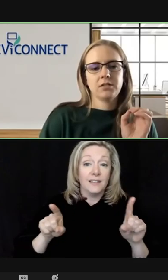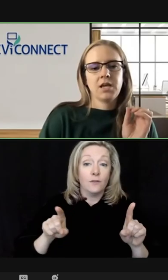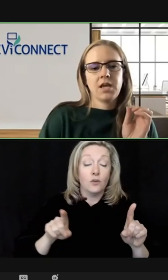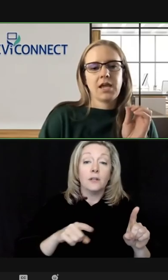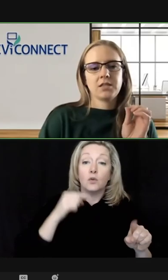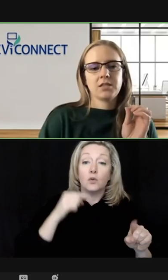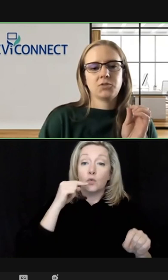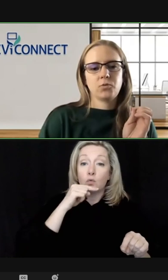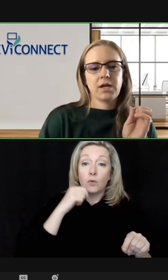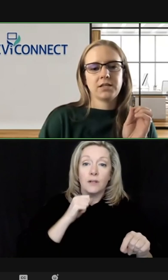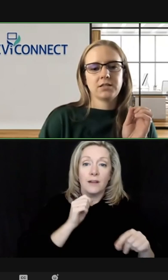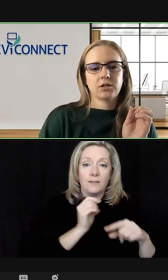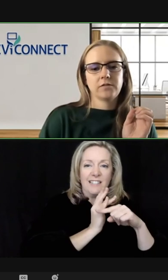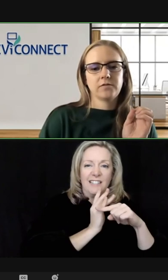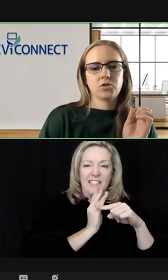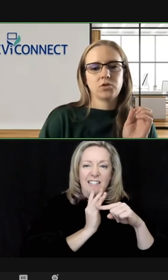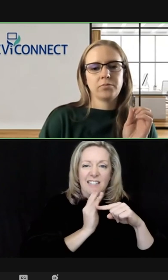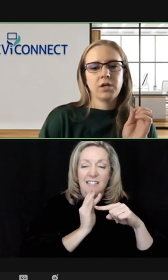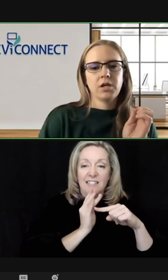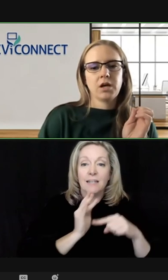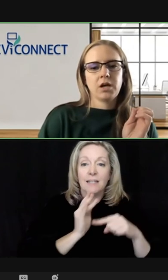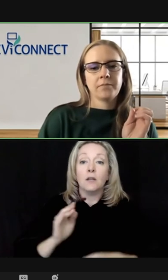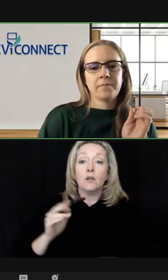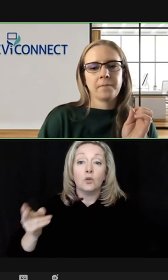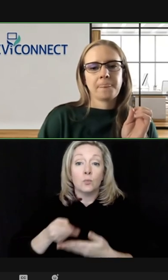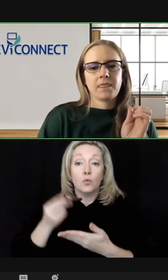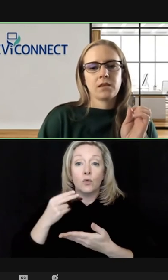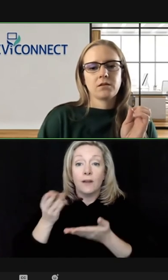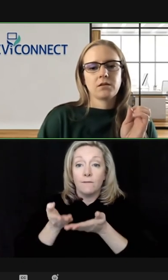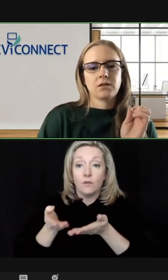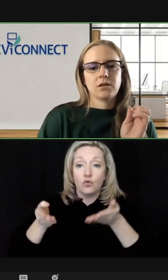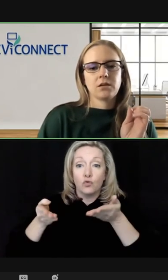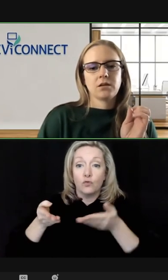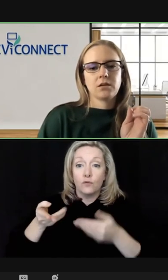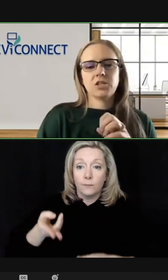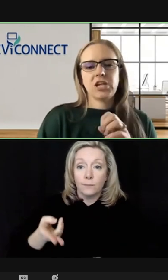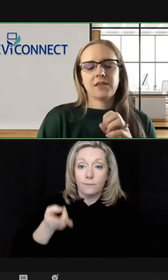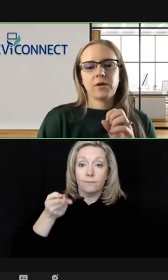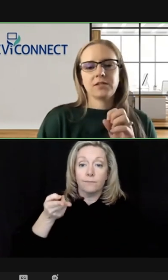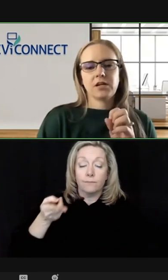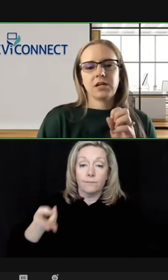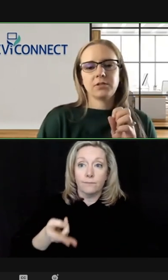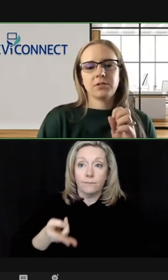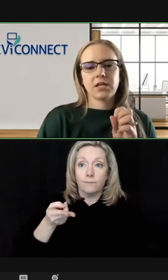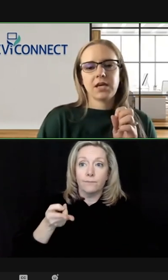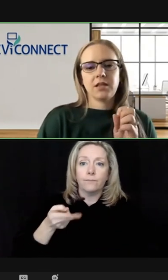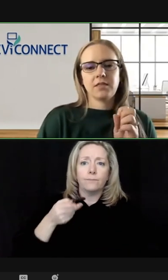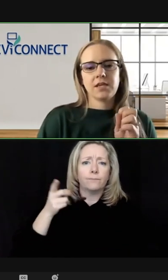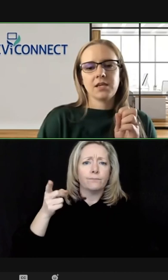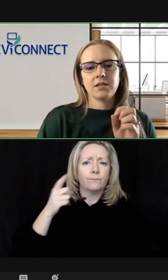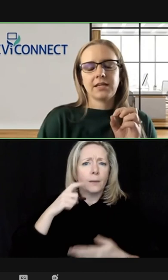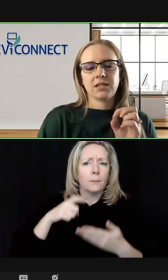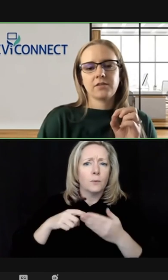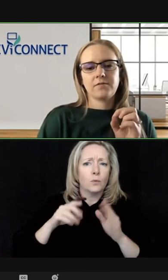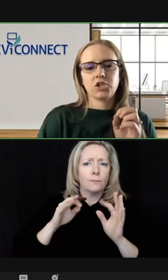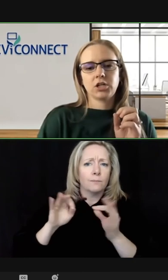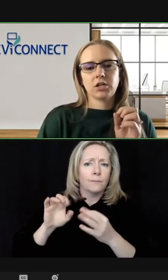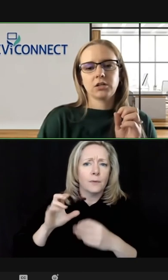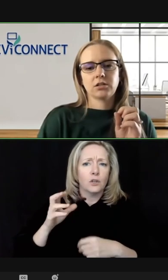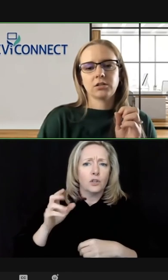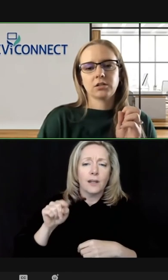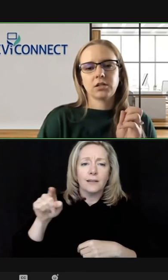small bristles and the spoon has the curved scoop. I'm seeing in the chat that you guys aren't able to get the